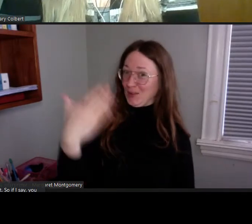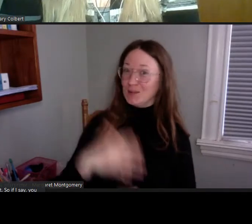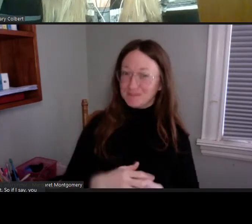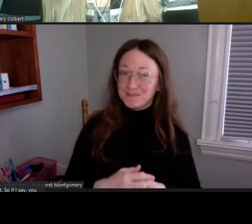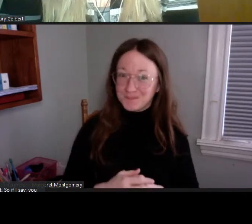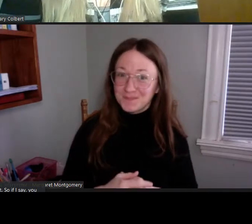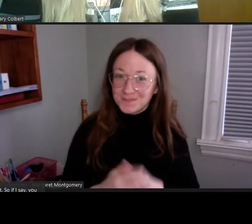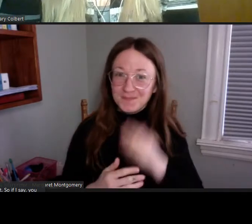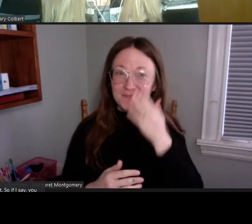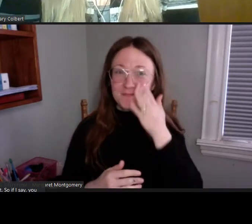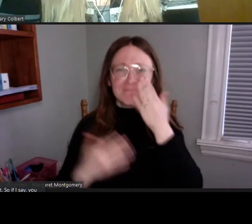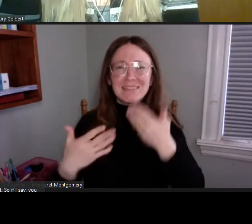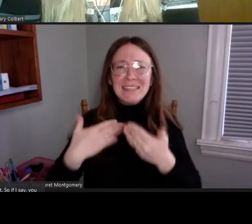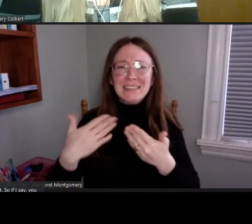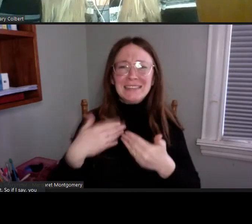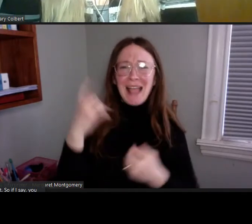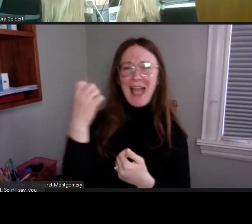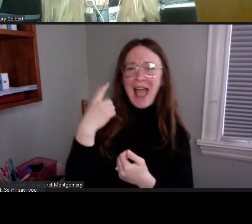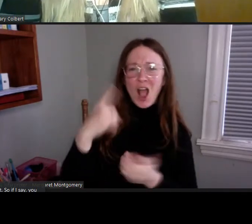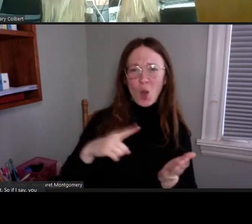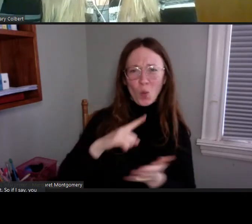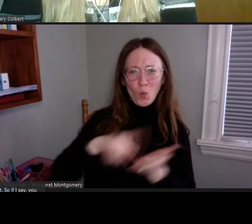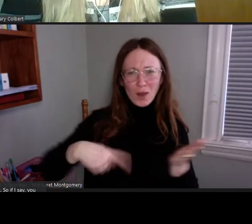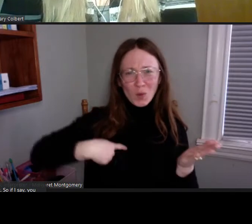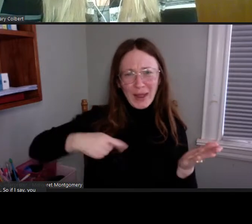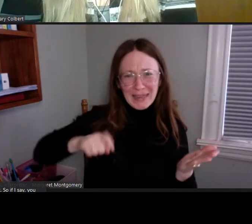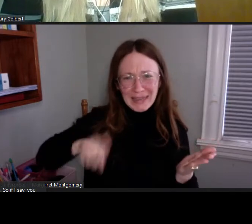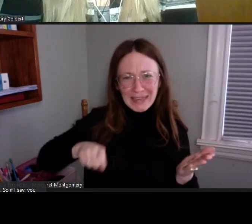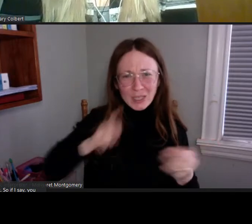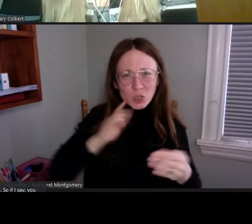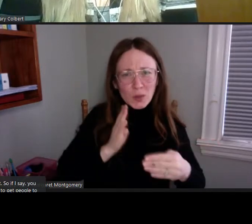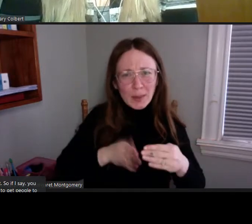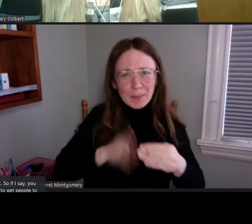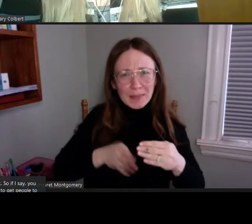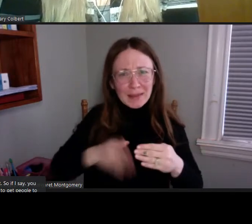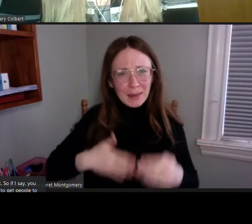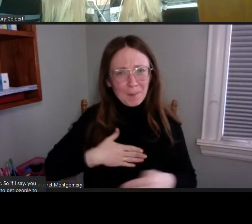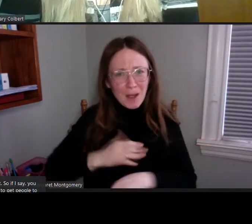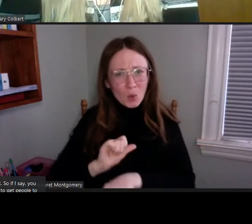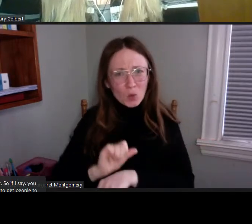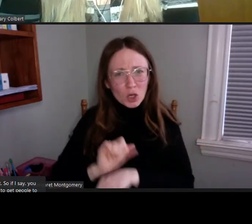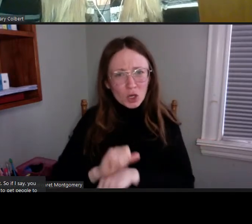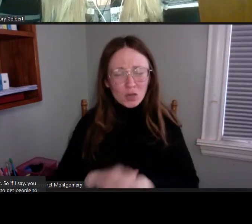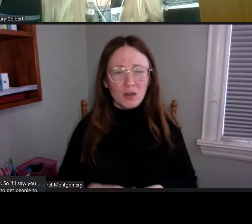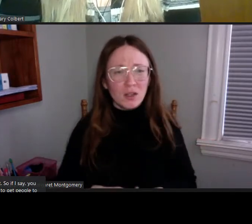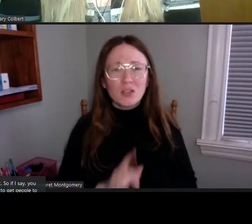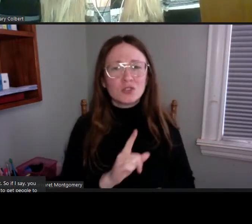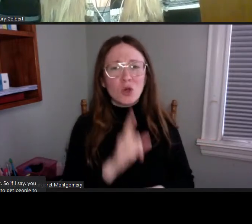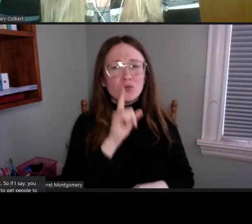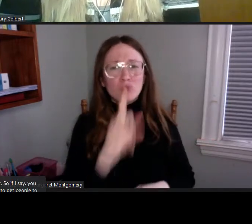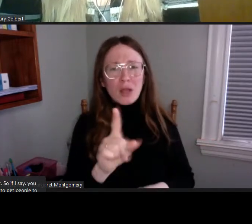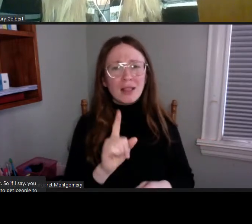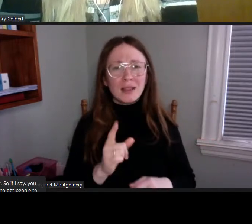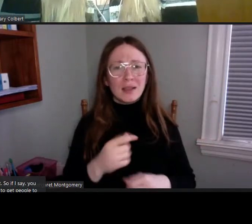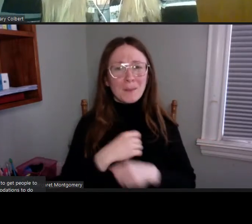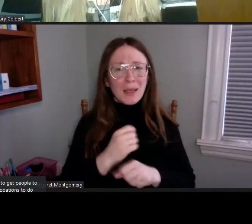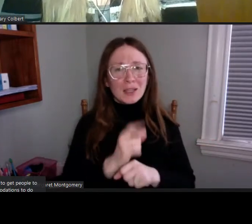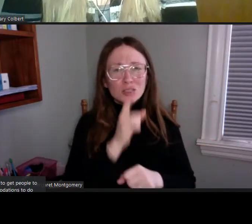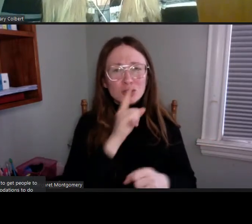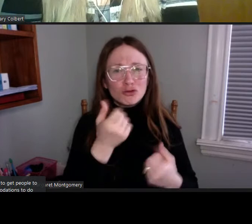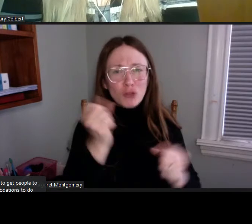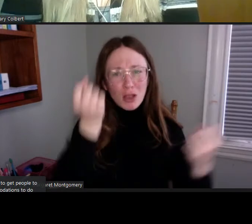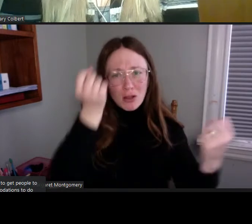the to get people to understand, to make accommodations, to do different